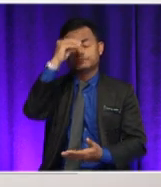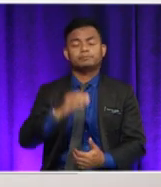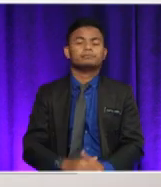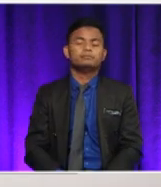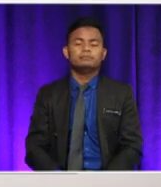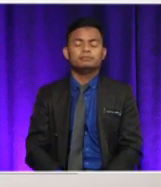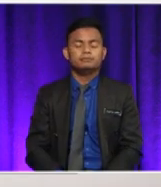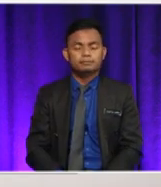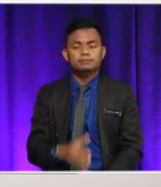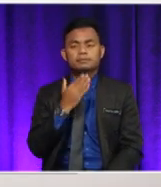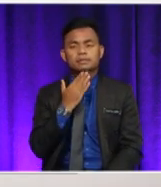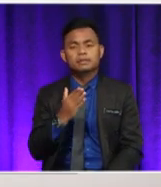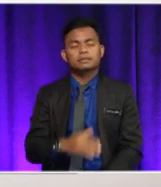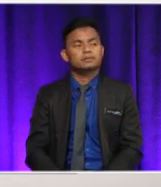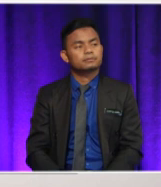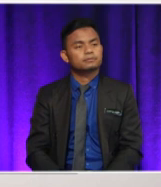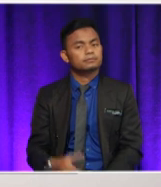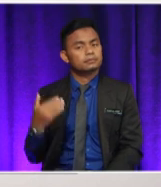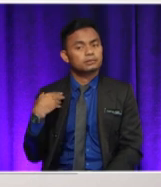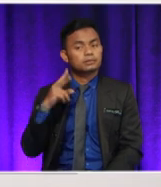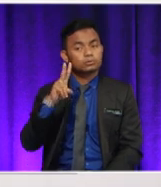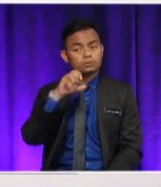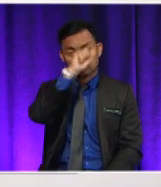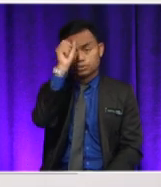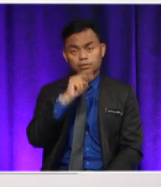thank you. And I have a second question over here.